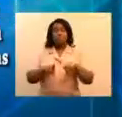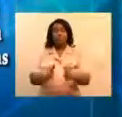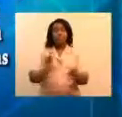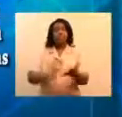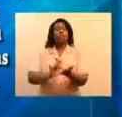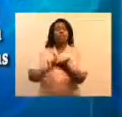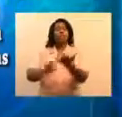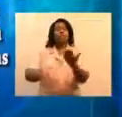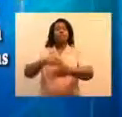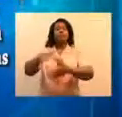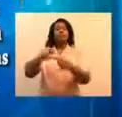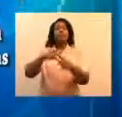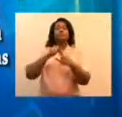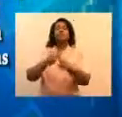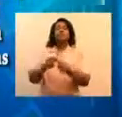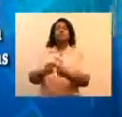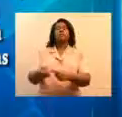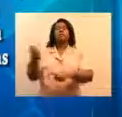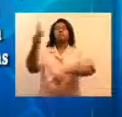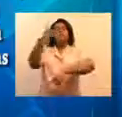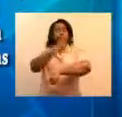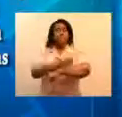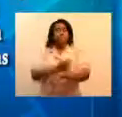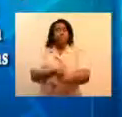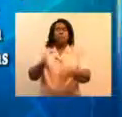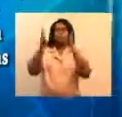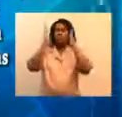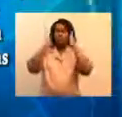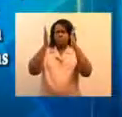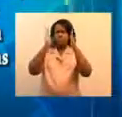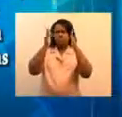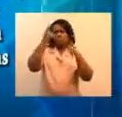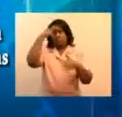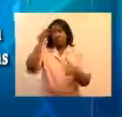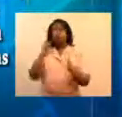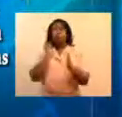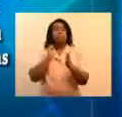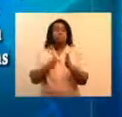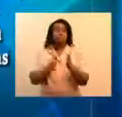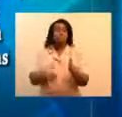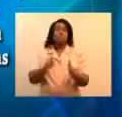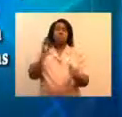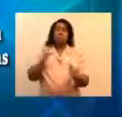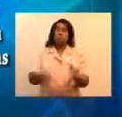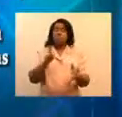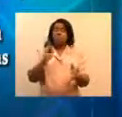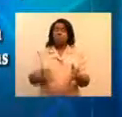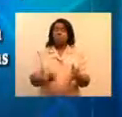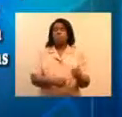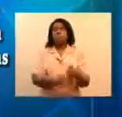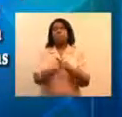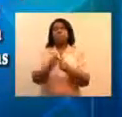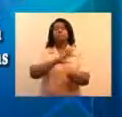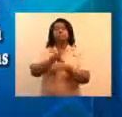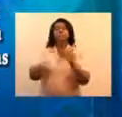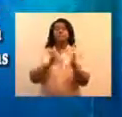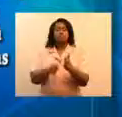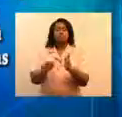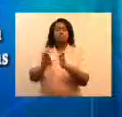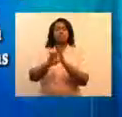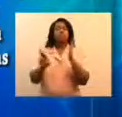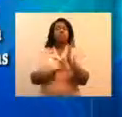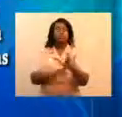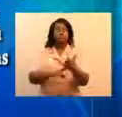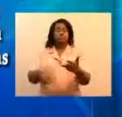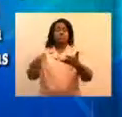mediated, there may still be deadlines you will have to meet for the trial of your matter. Be sure you